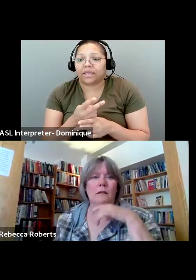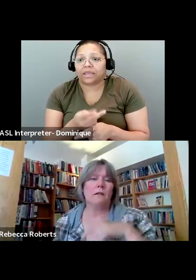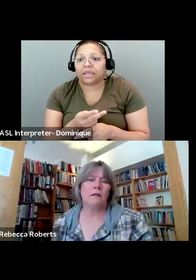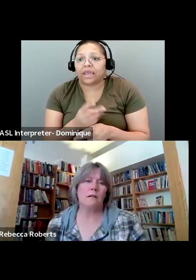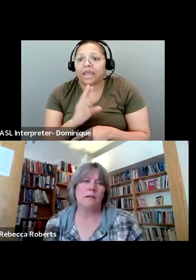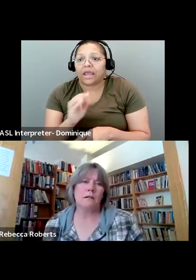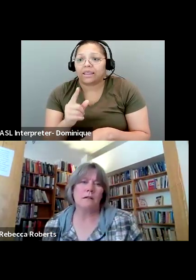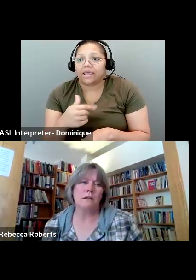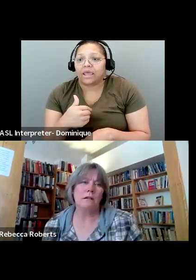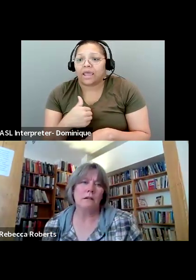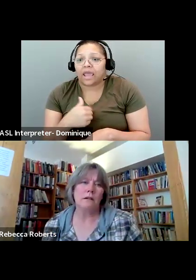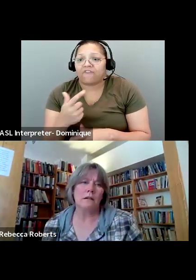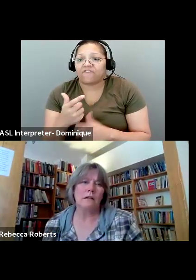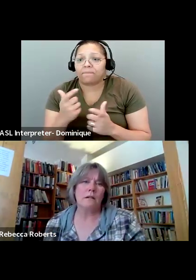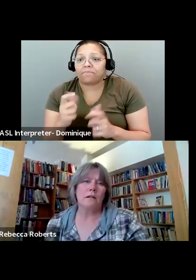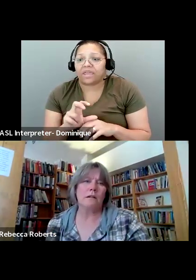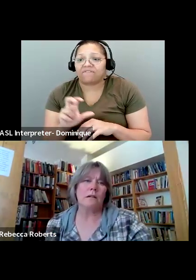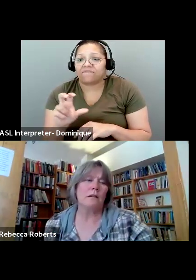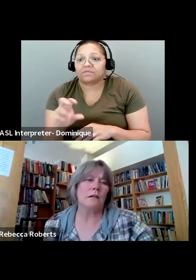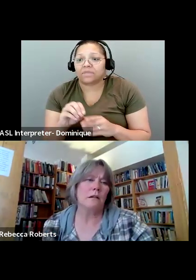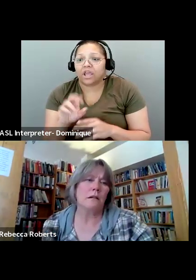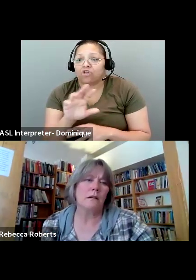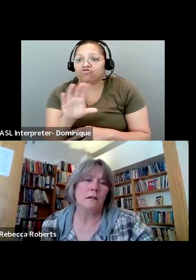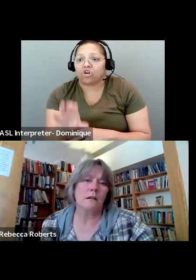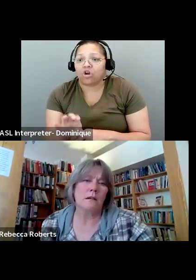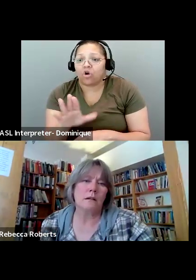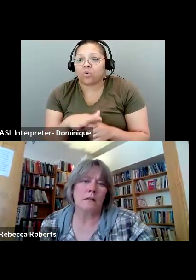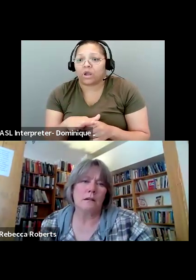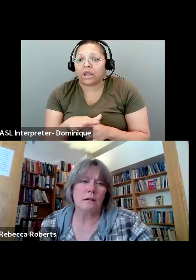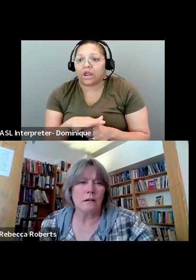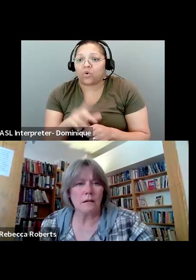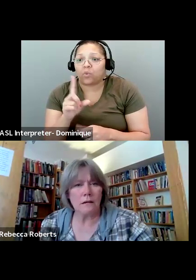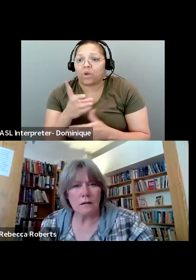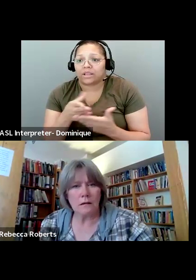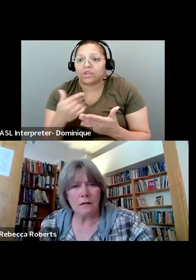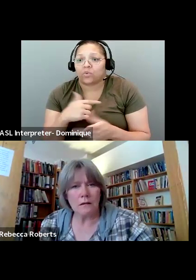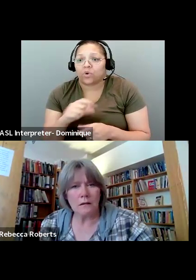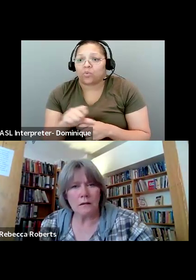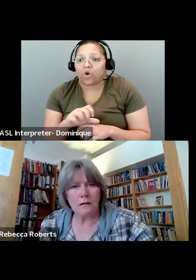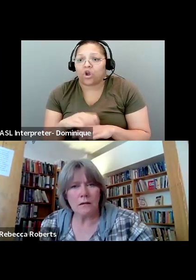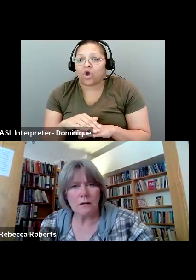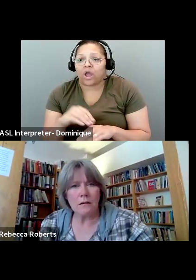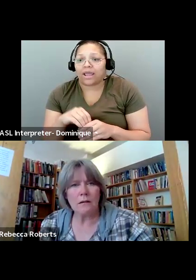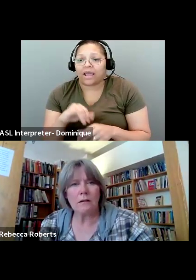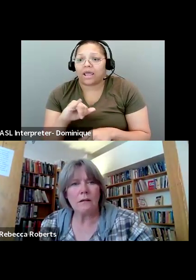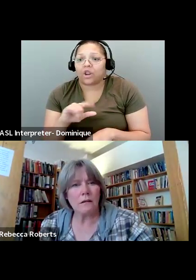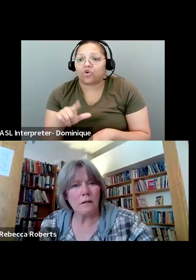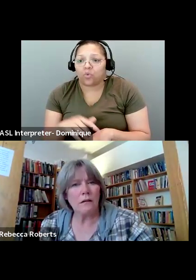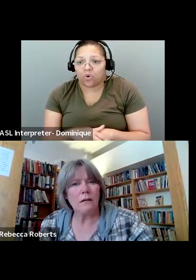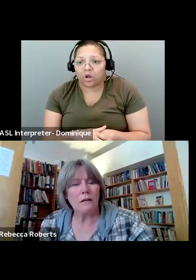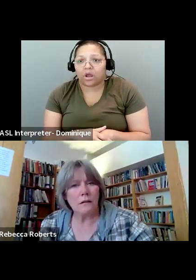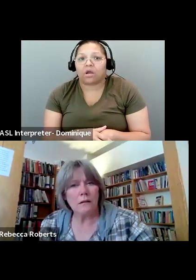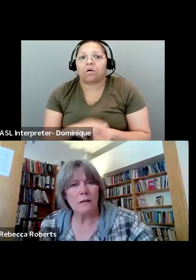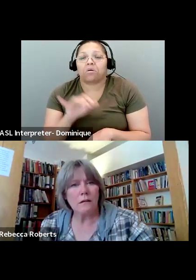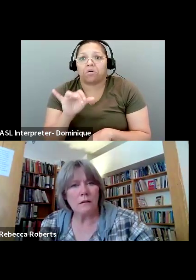a big investment in nursing homes in Chicago area. The one thing we're working on in Illinois. Oh,